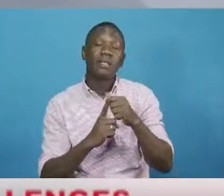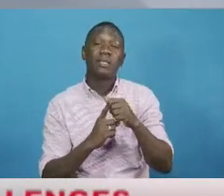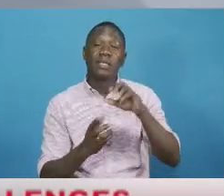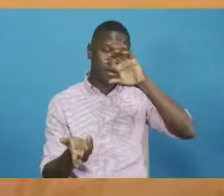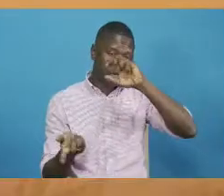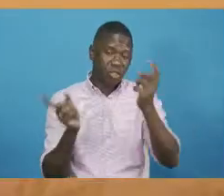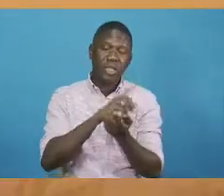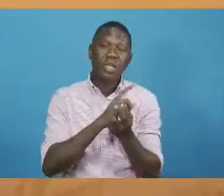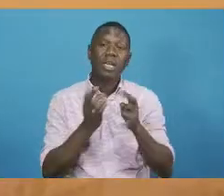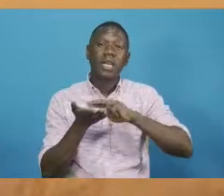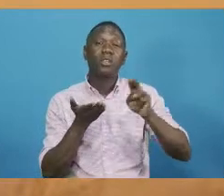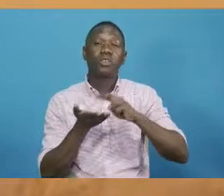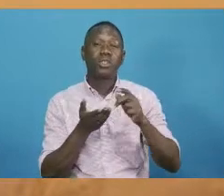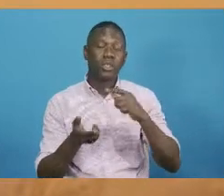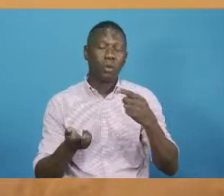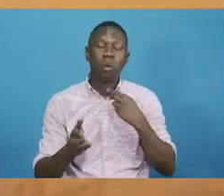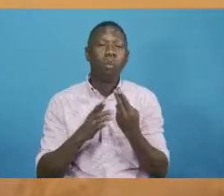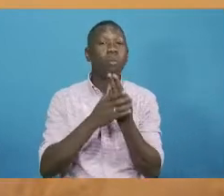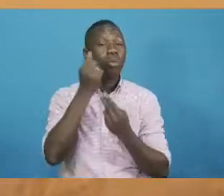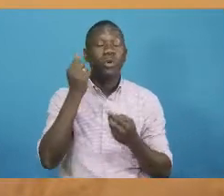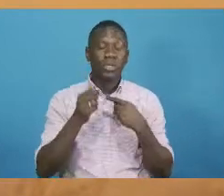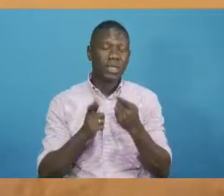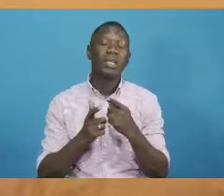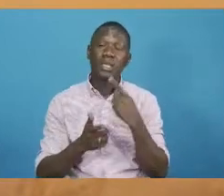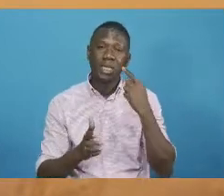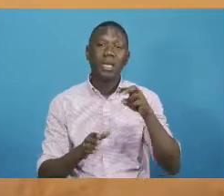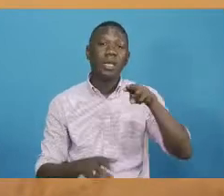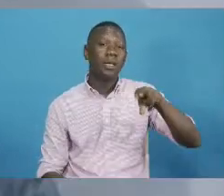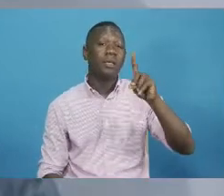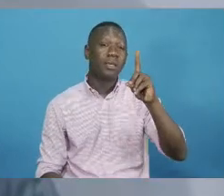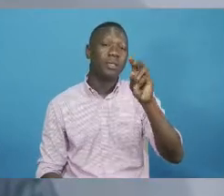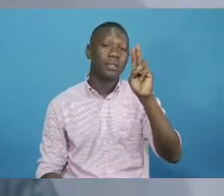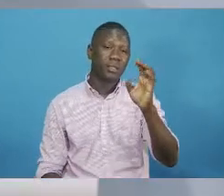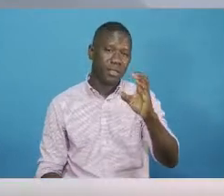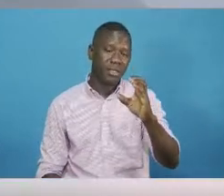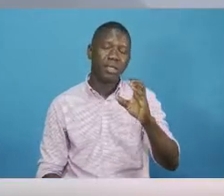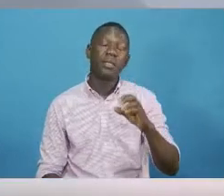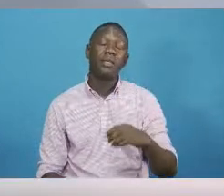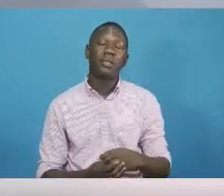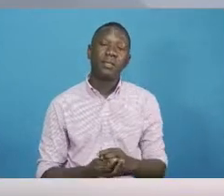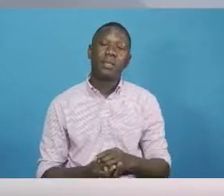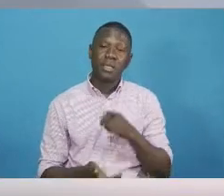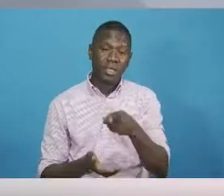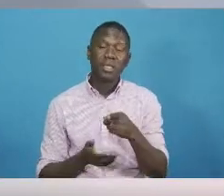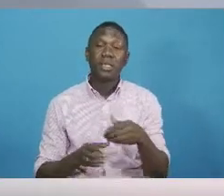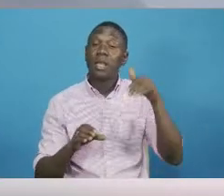both welcomed the launch of the NDCs and National Human Development Report. The process involved